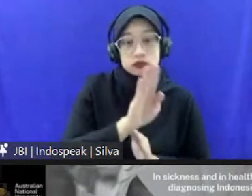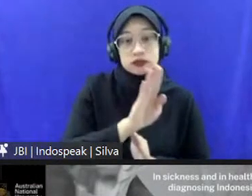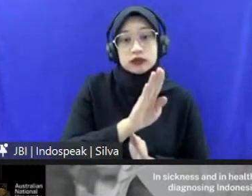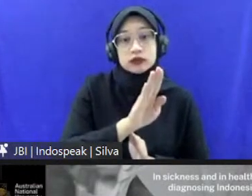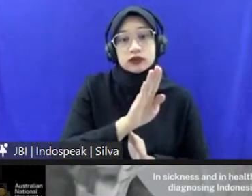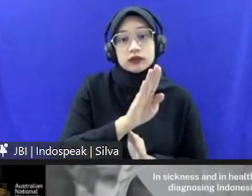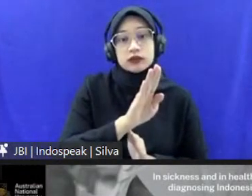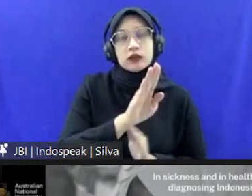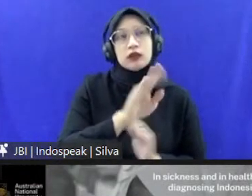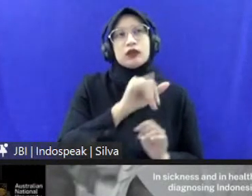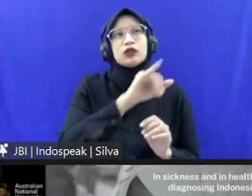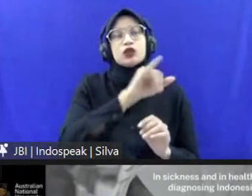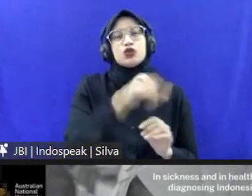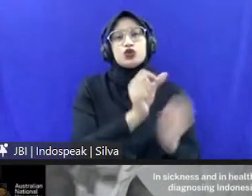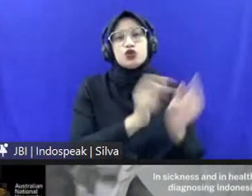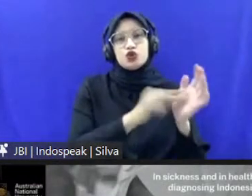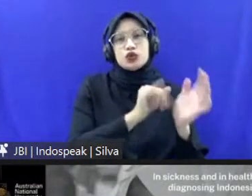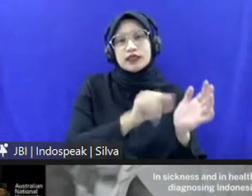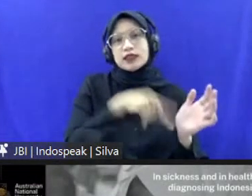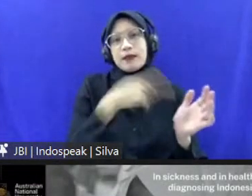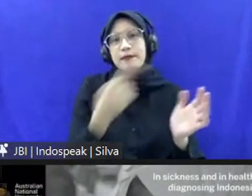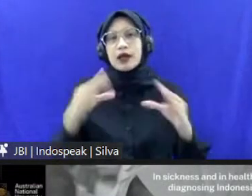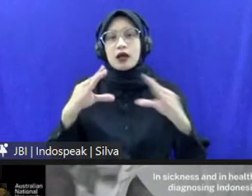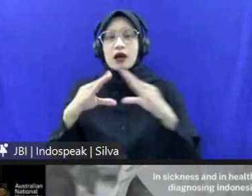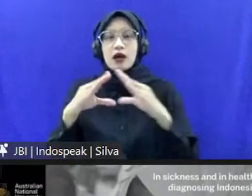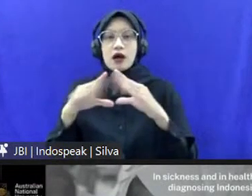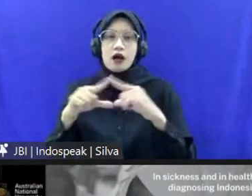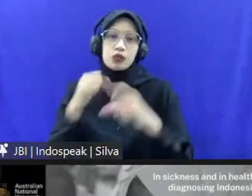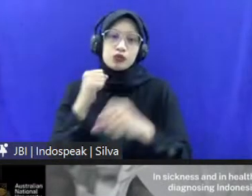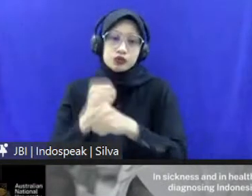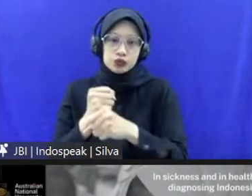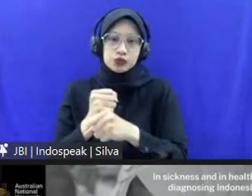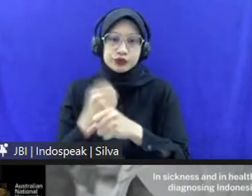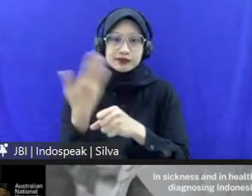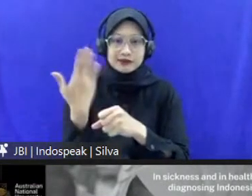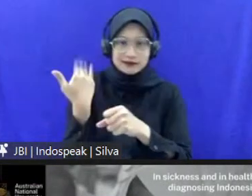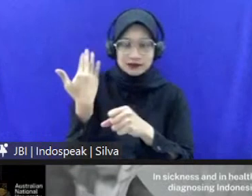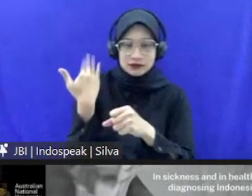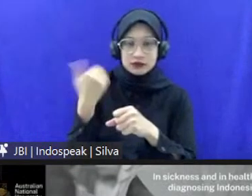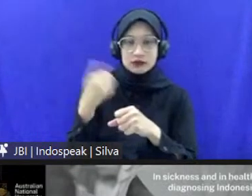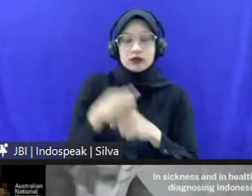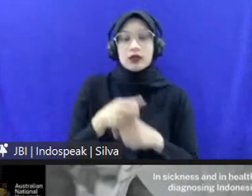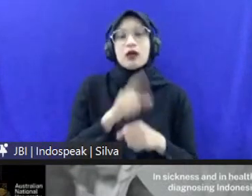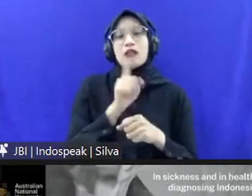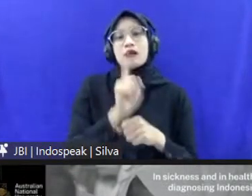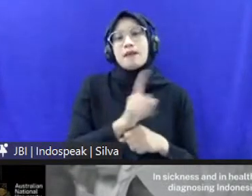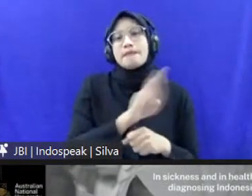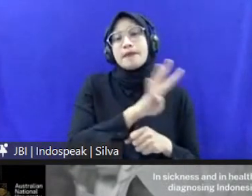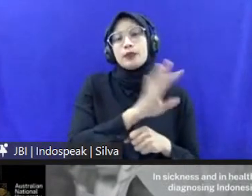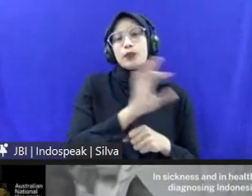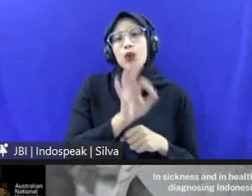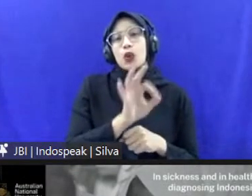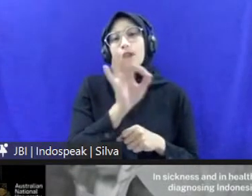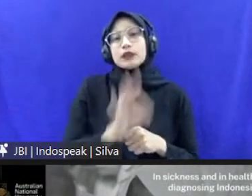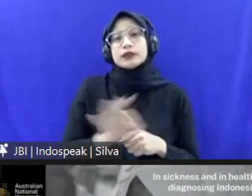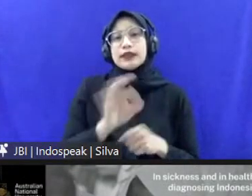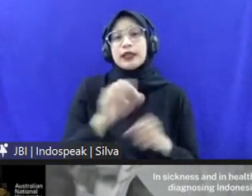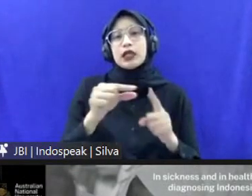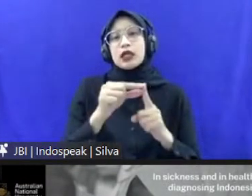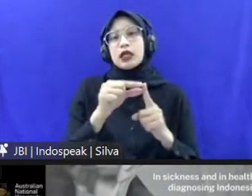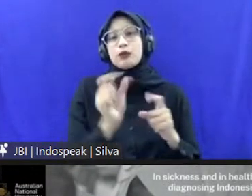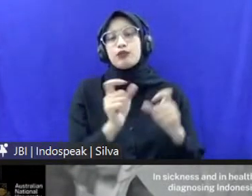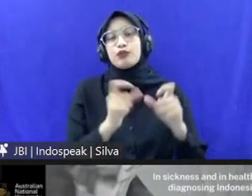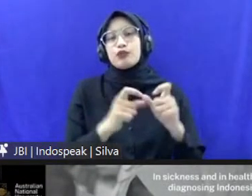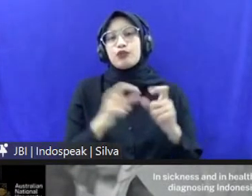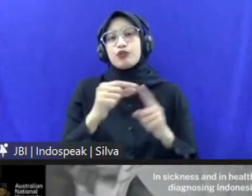from June to August, at one point, 40% of the PUSPA additional